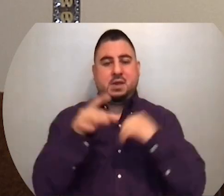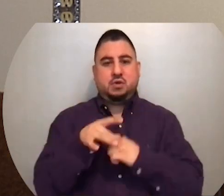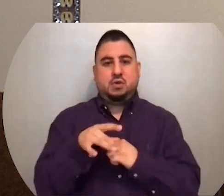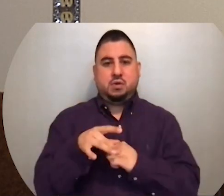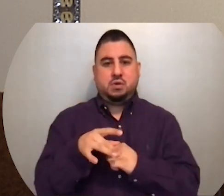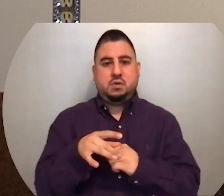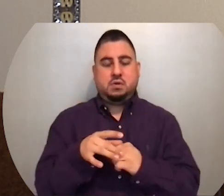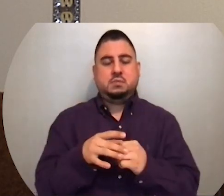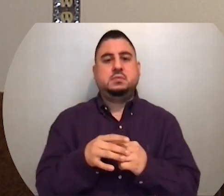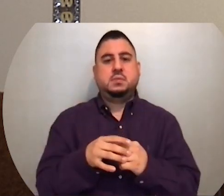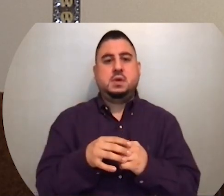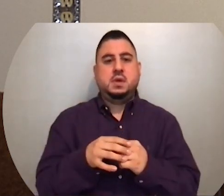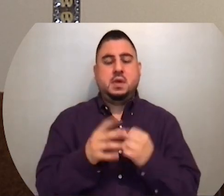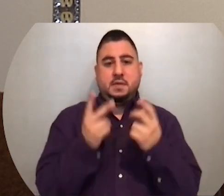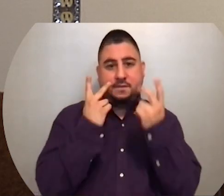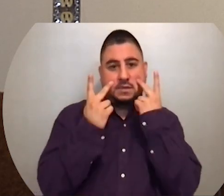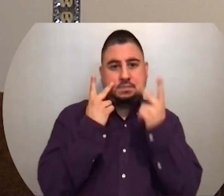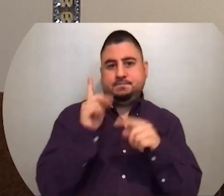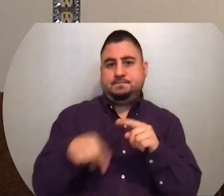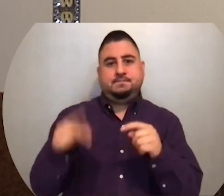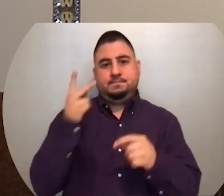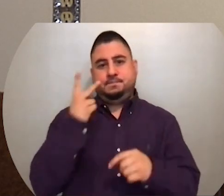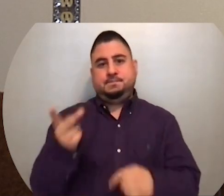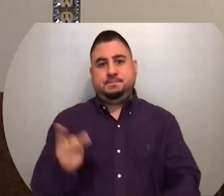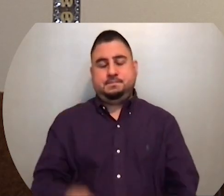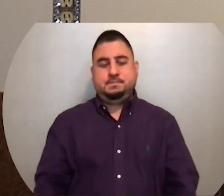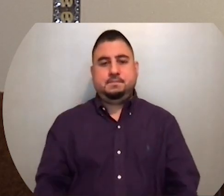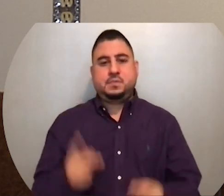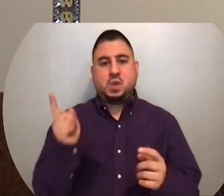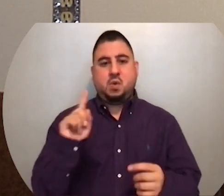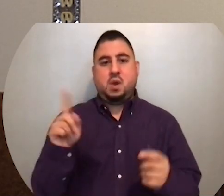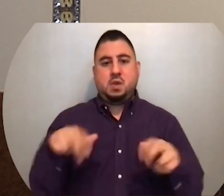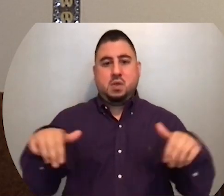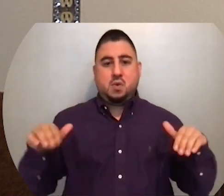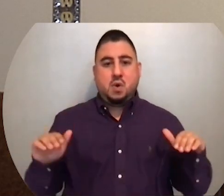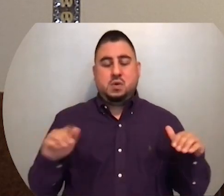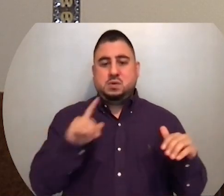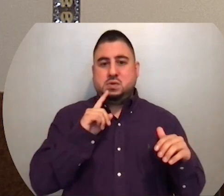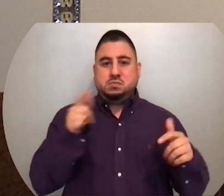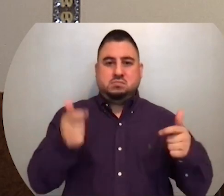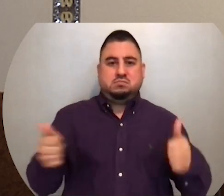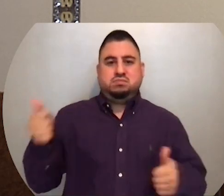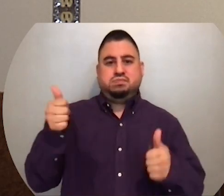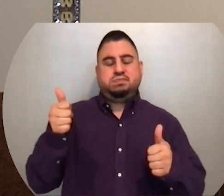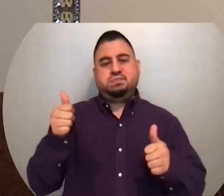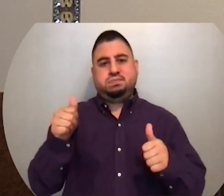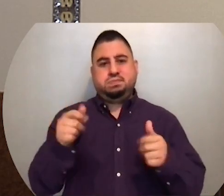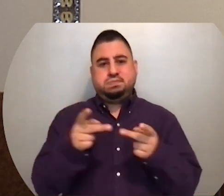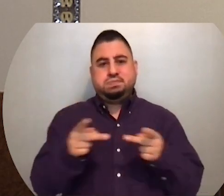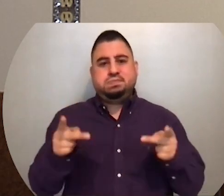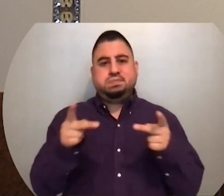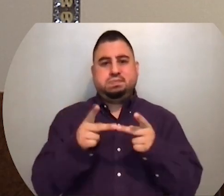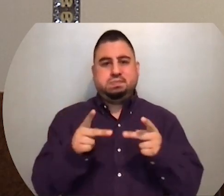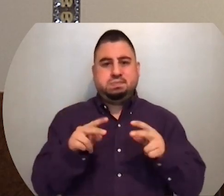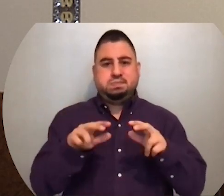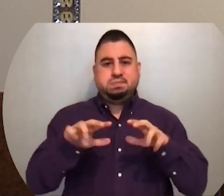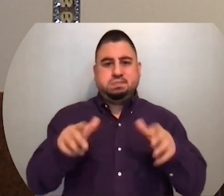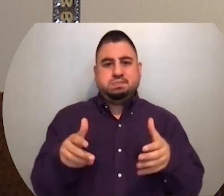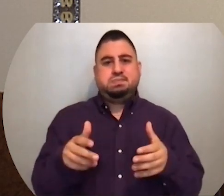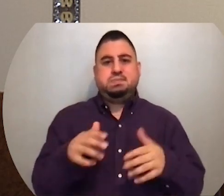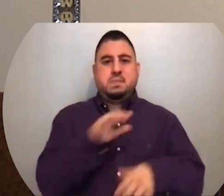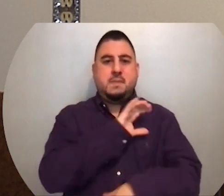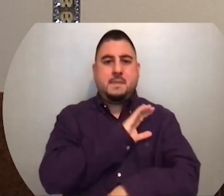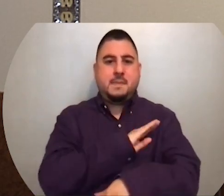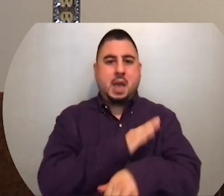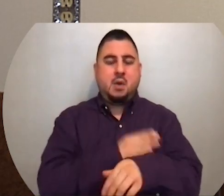earth, the visible and the invisible, whether thrones or dominions or principalities or powers. All things